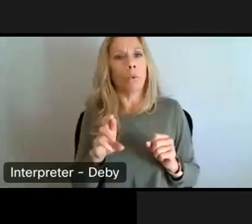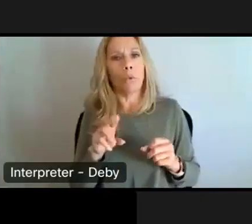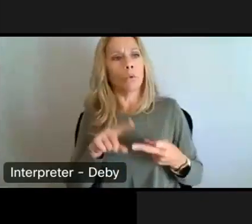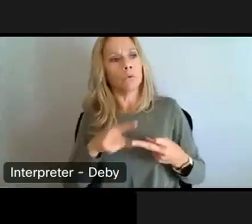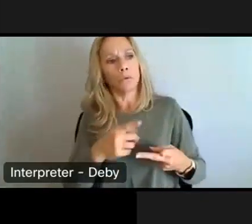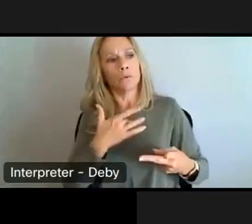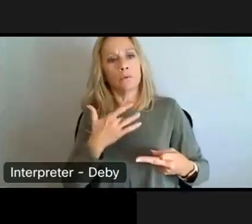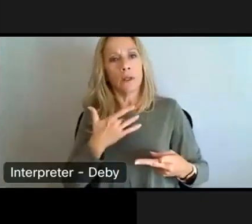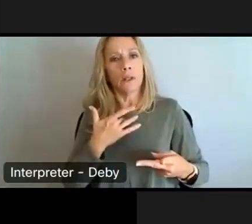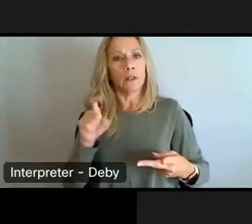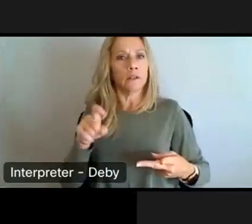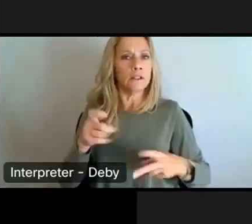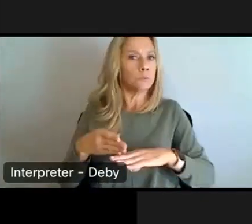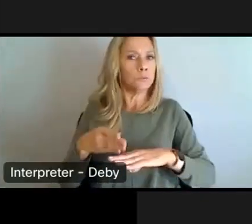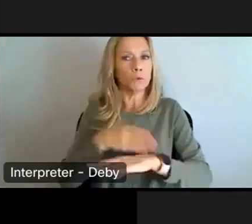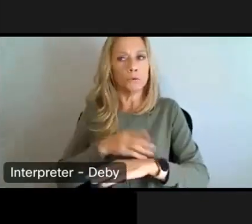be improved?